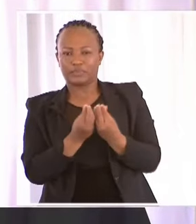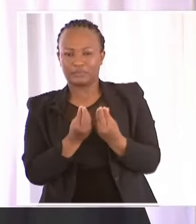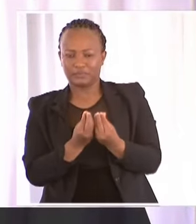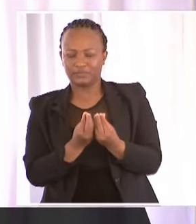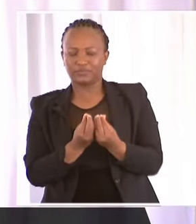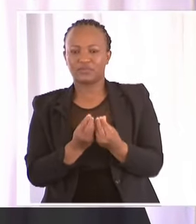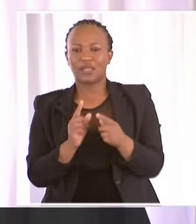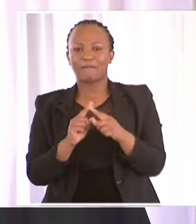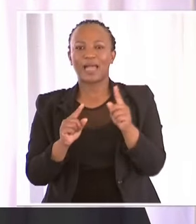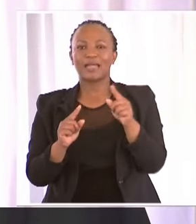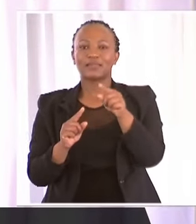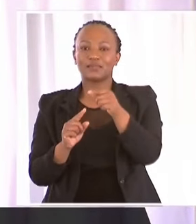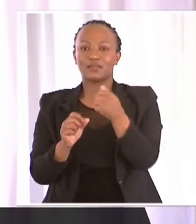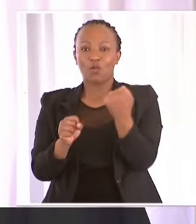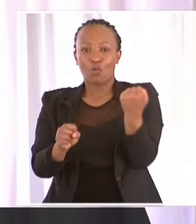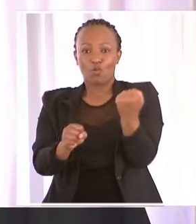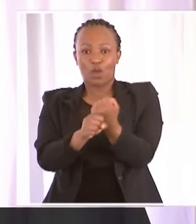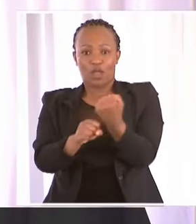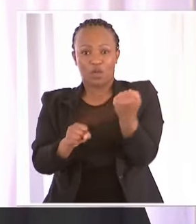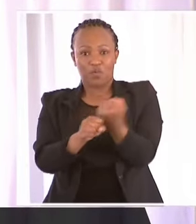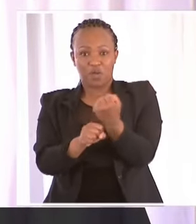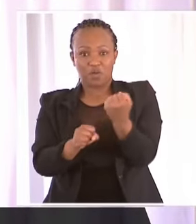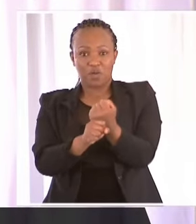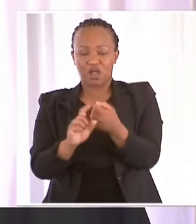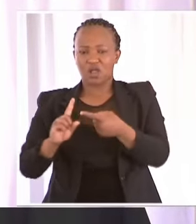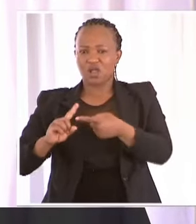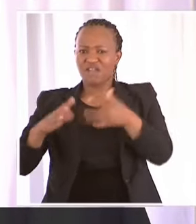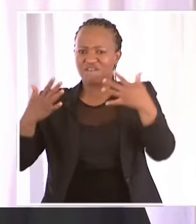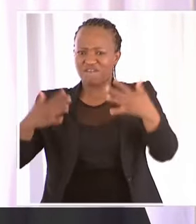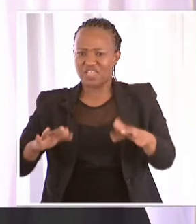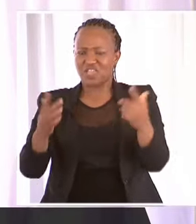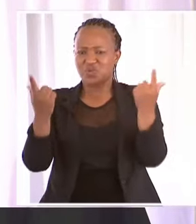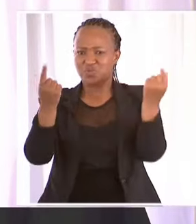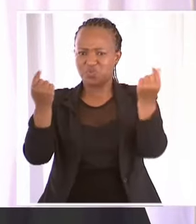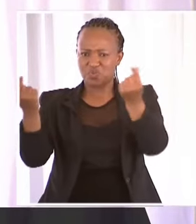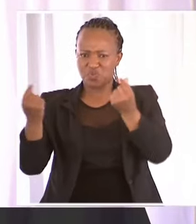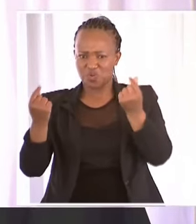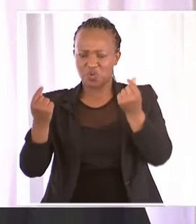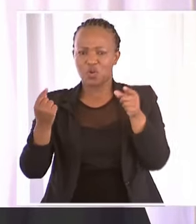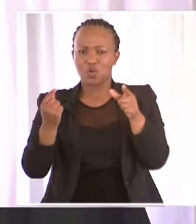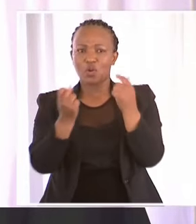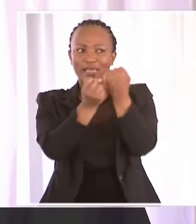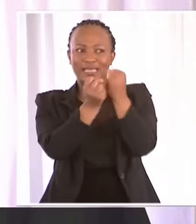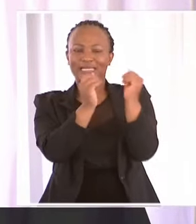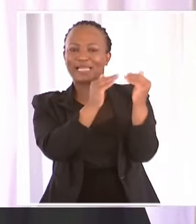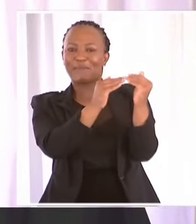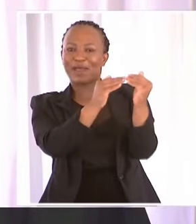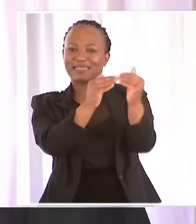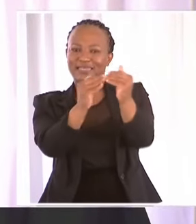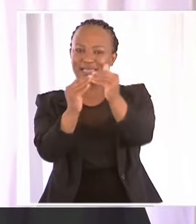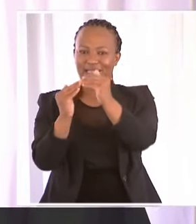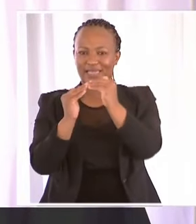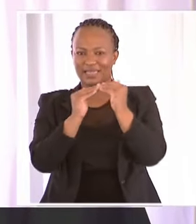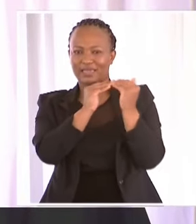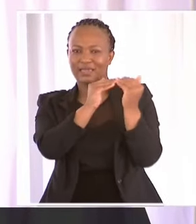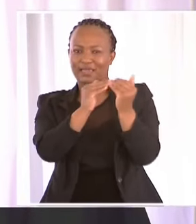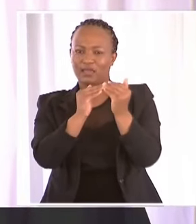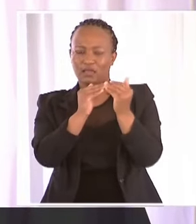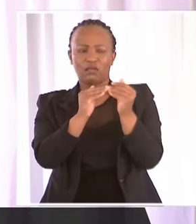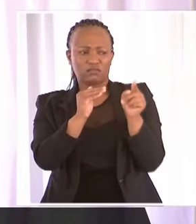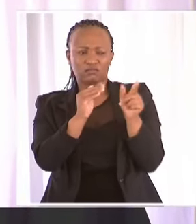legacies they have left behind that this great tree that is our democracy abides. It